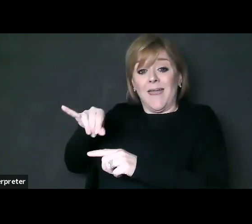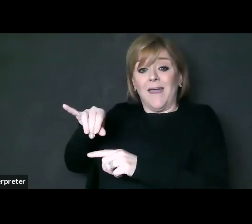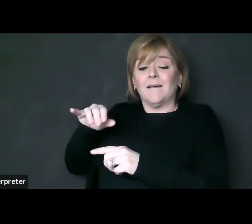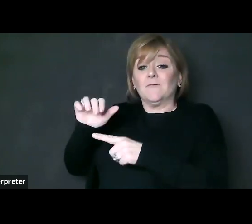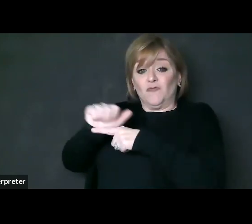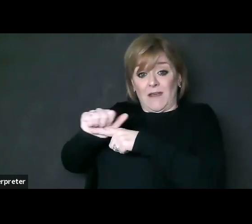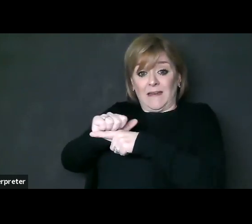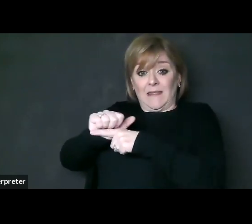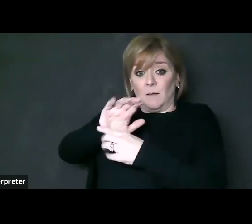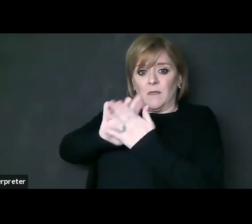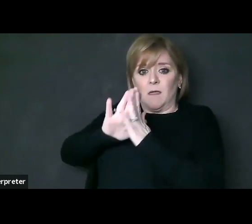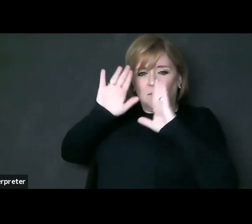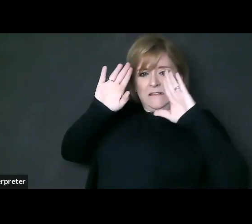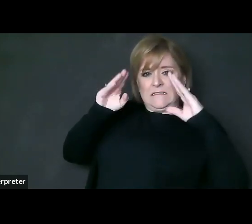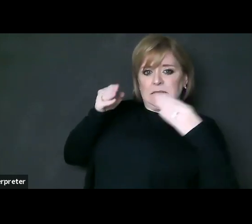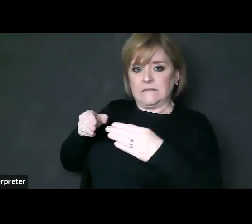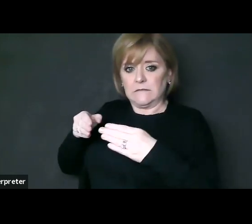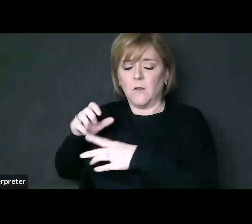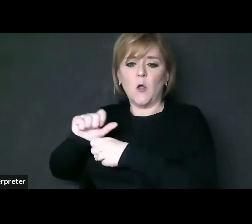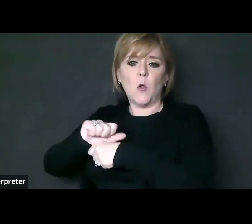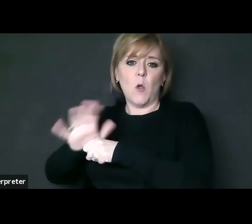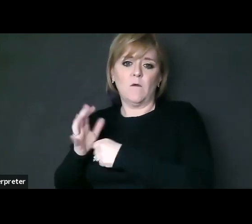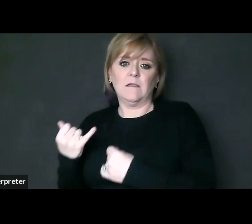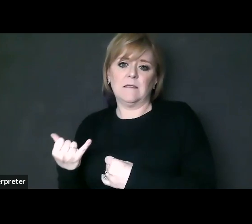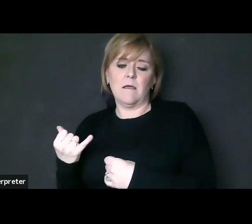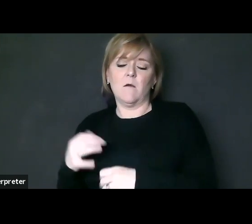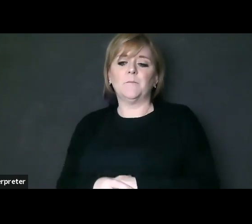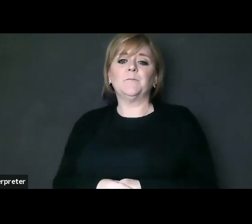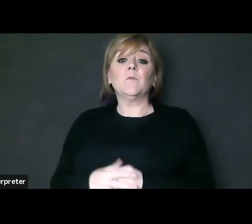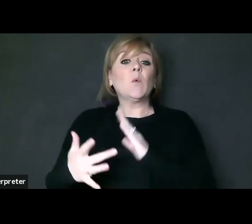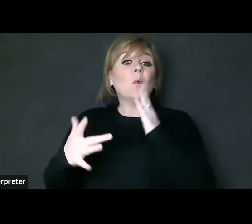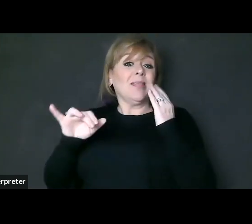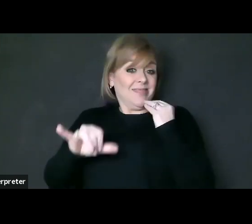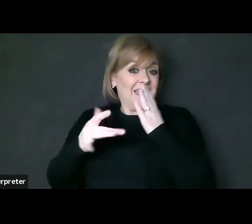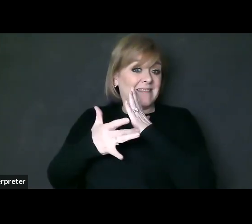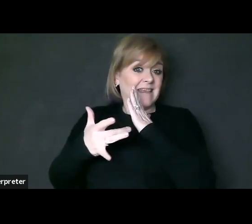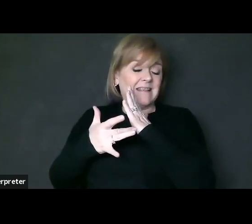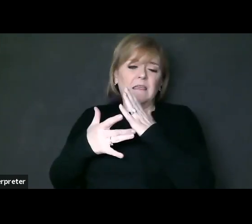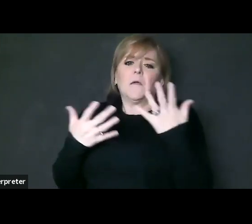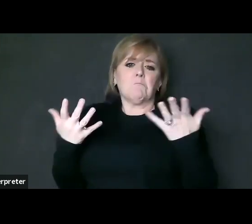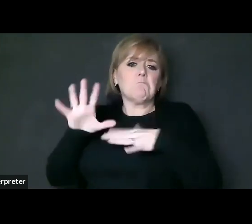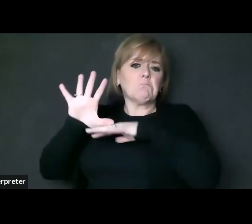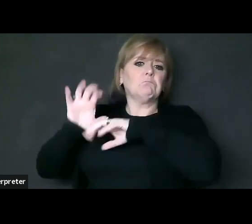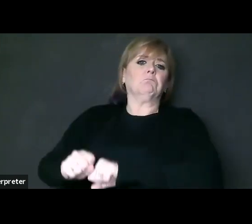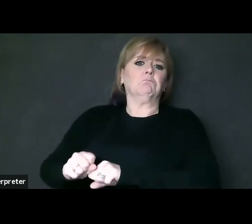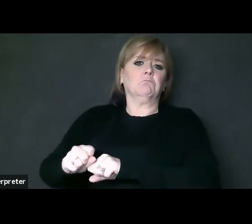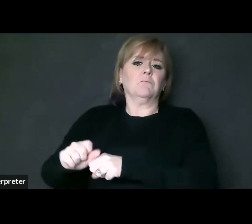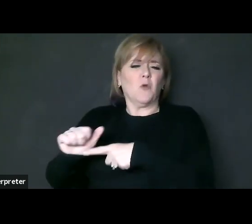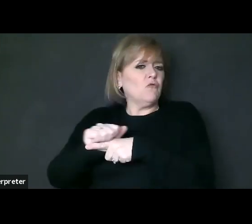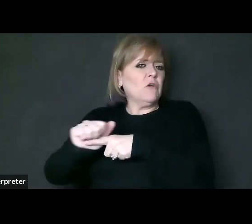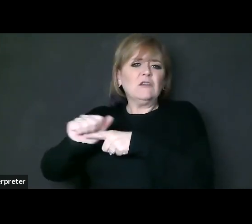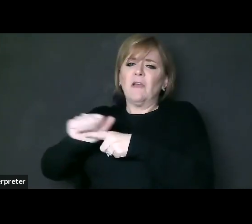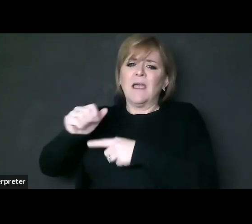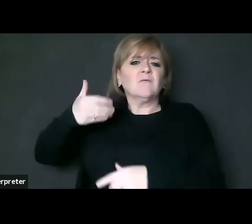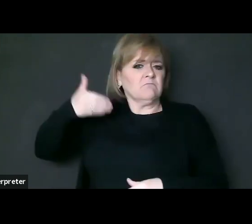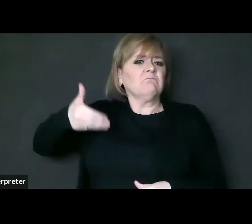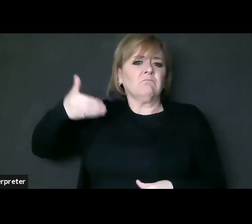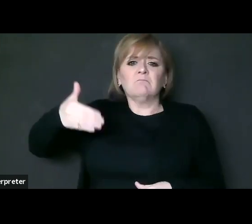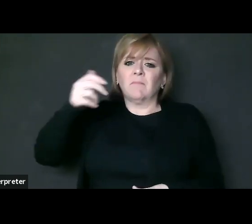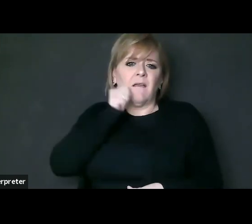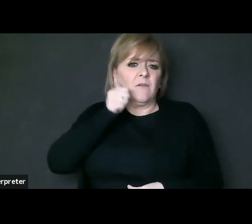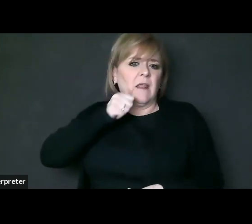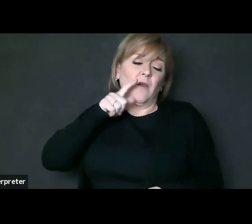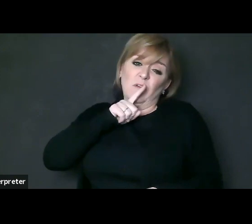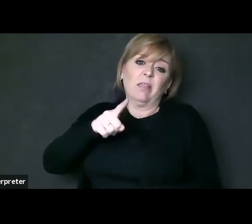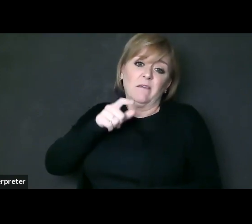specific. So the techniques that we're using are not new to us, and the concepts, we train on those on a daily basis,